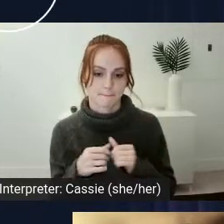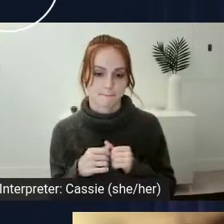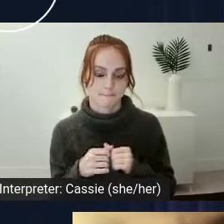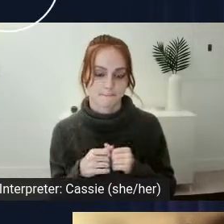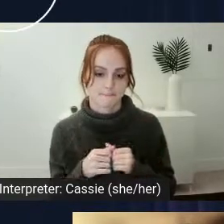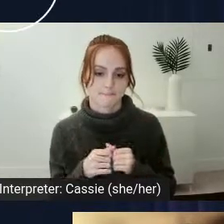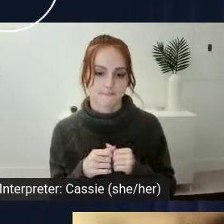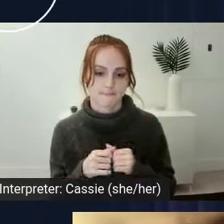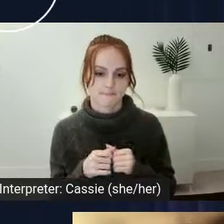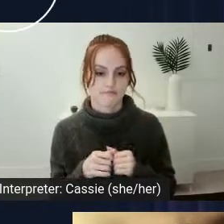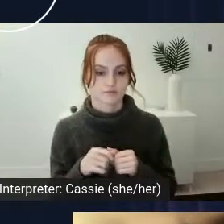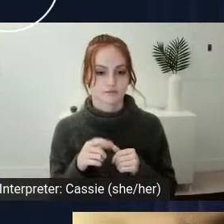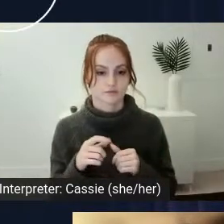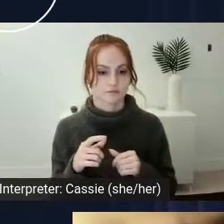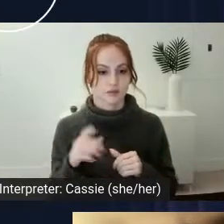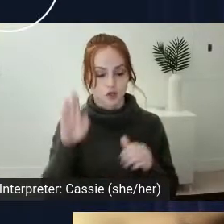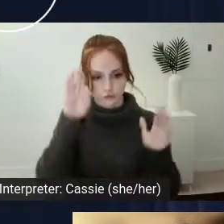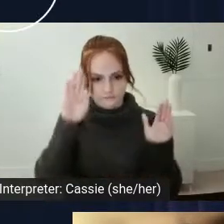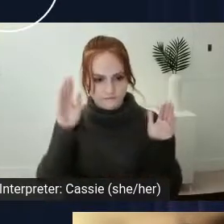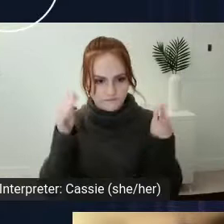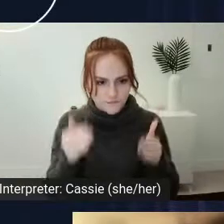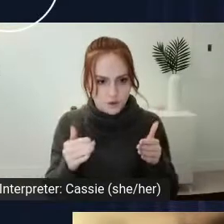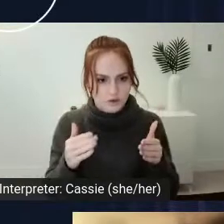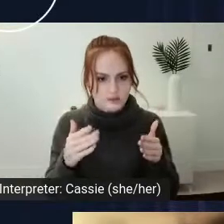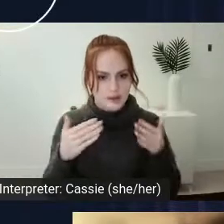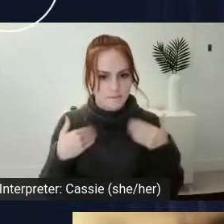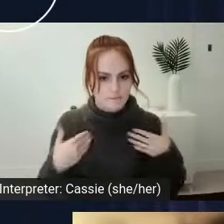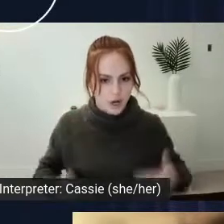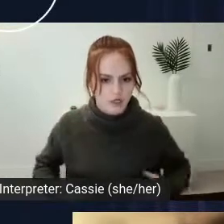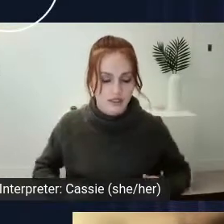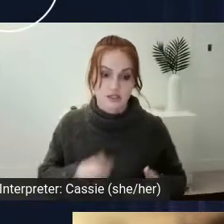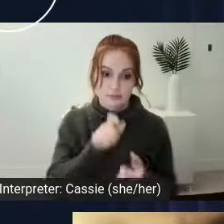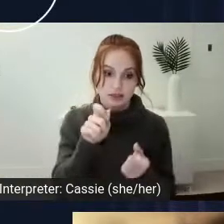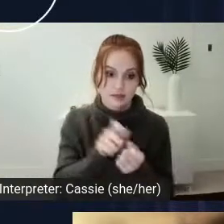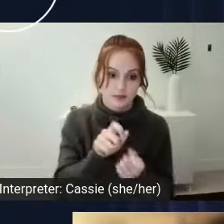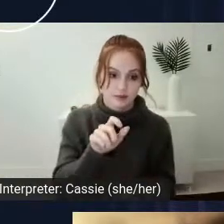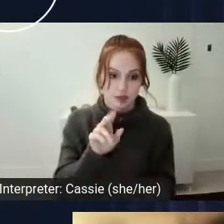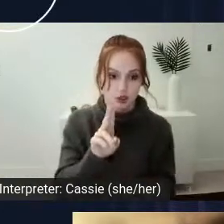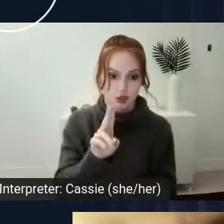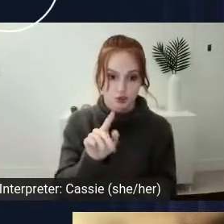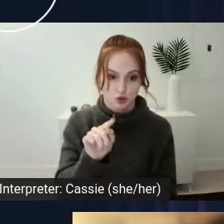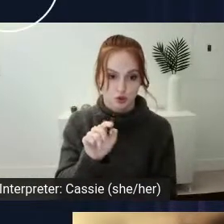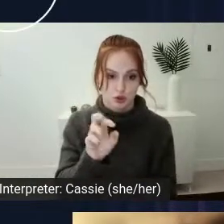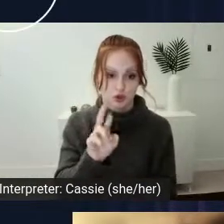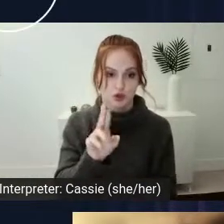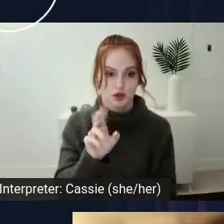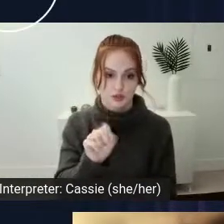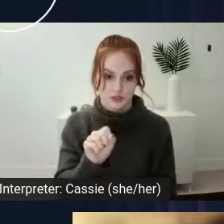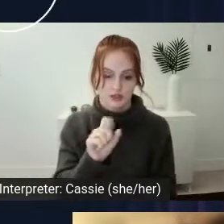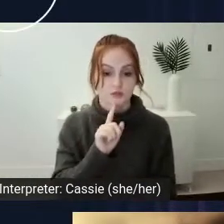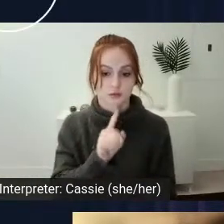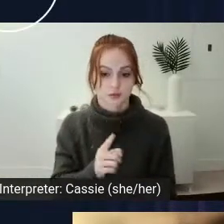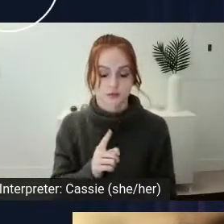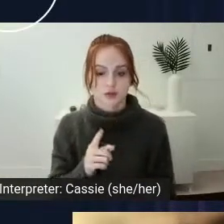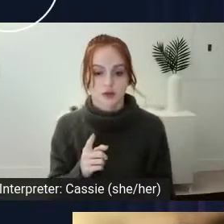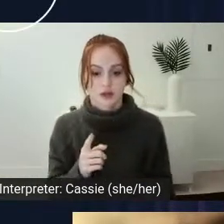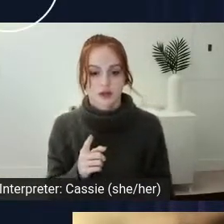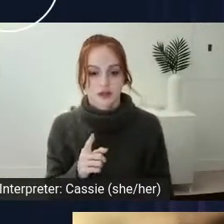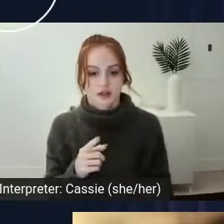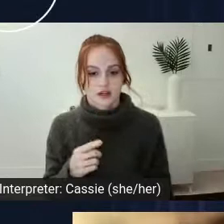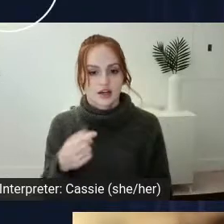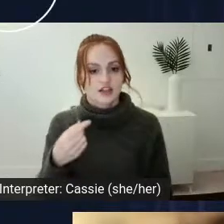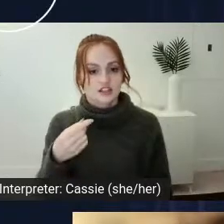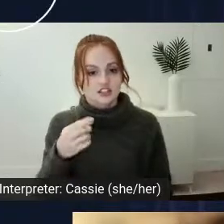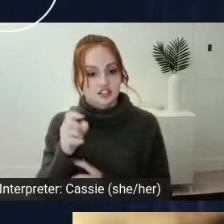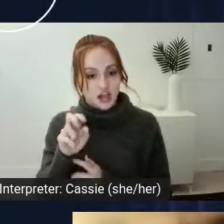the focus on bodies and particularly on uteruses and ovaries actually is gender